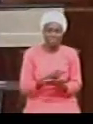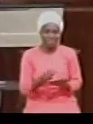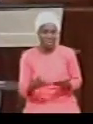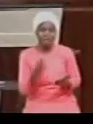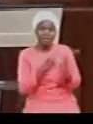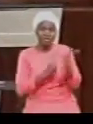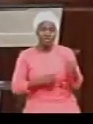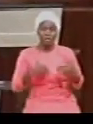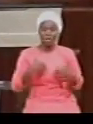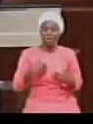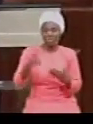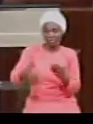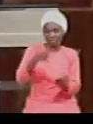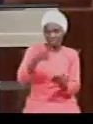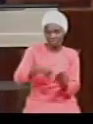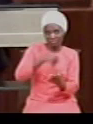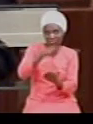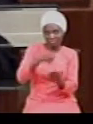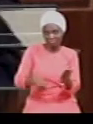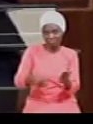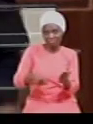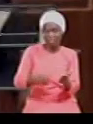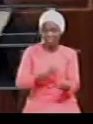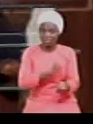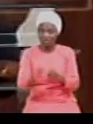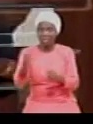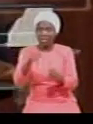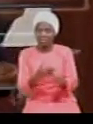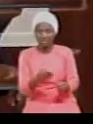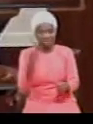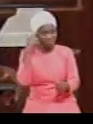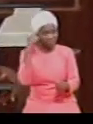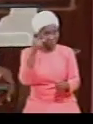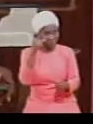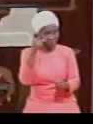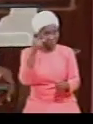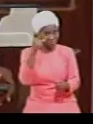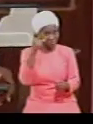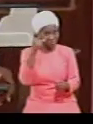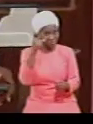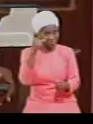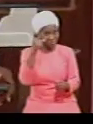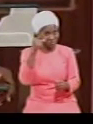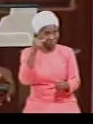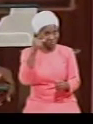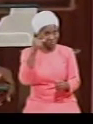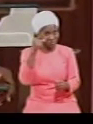has canceled, conquered everything for you. You will live your